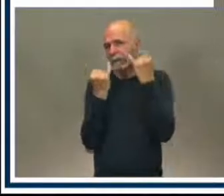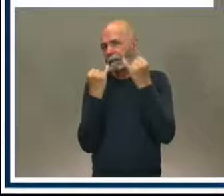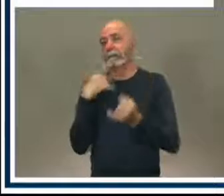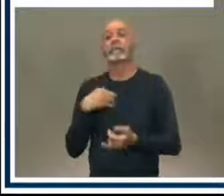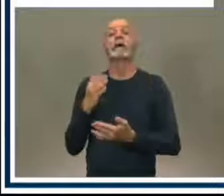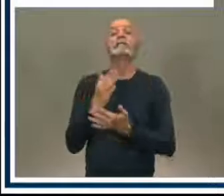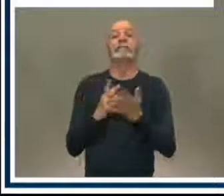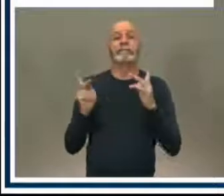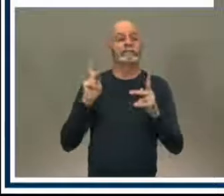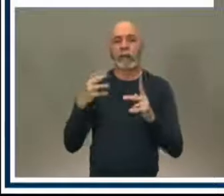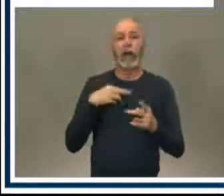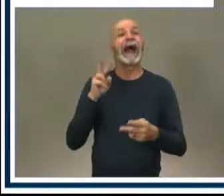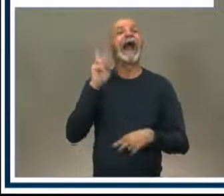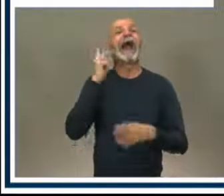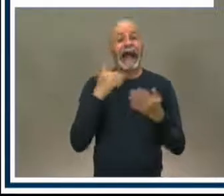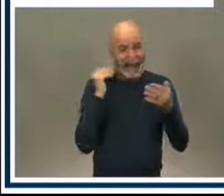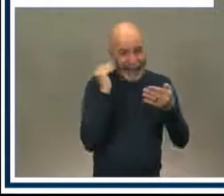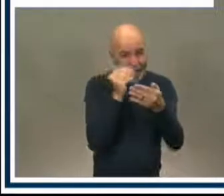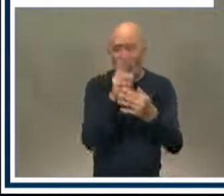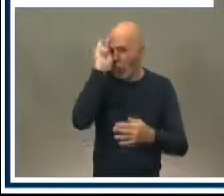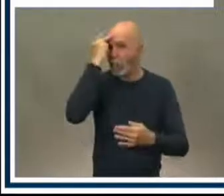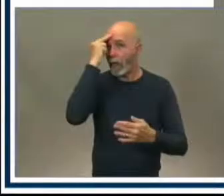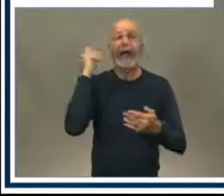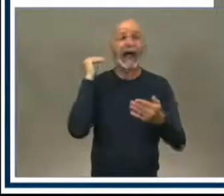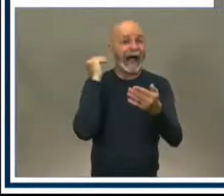communities have firm beliefs that